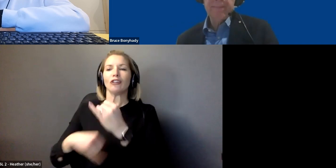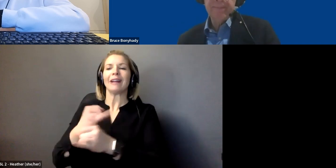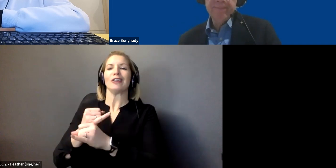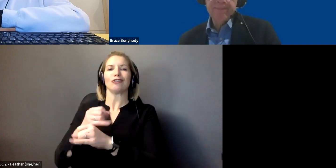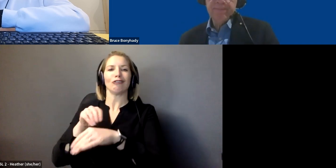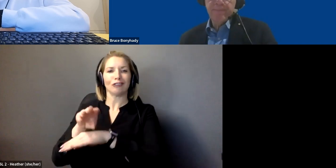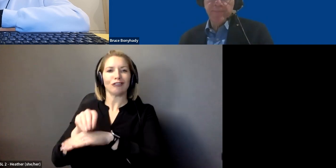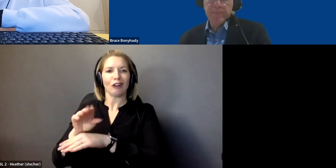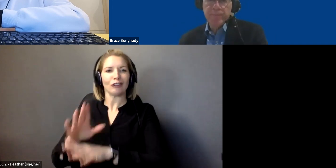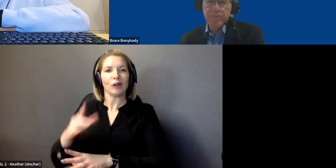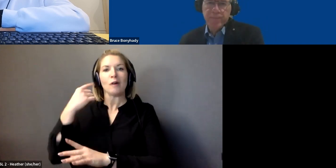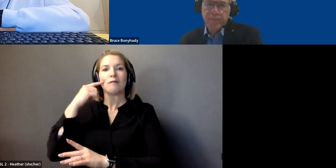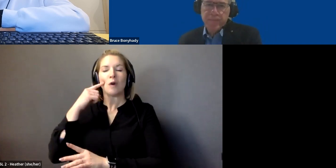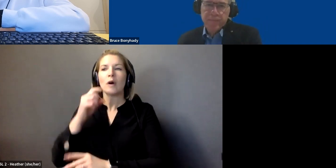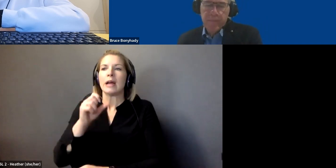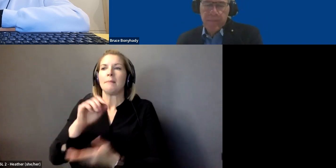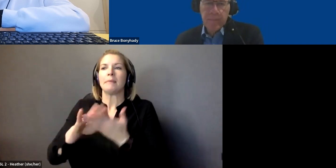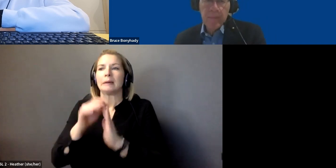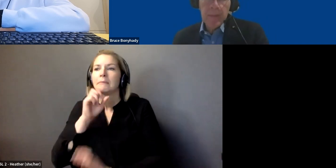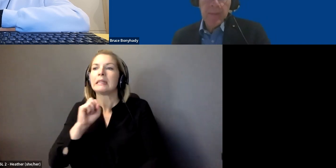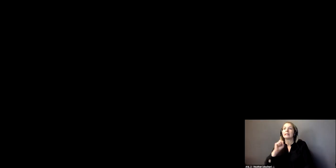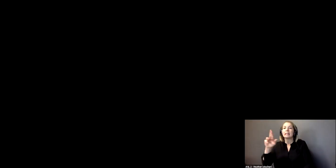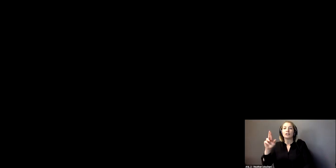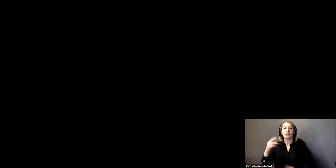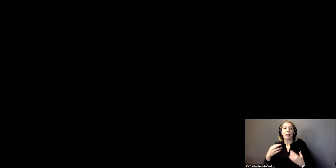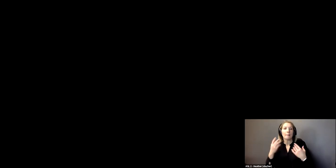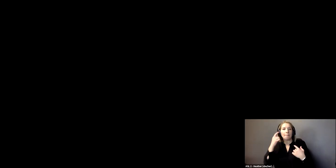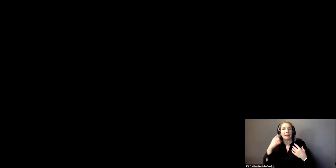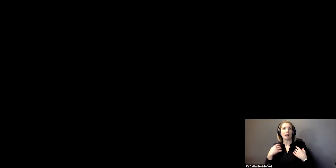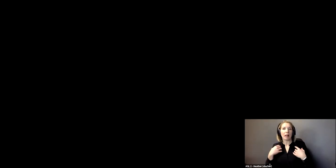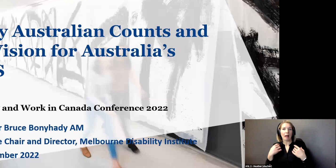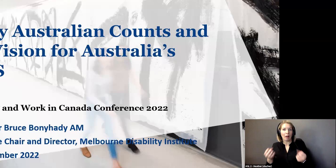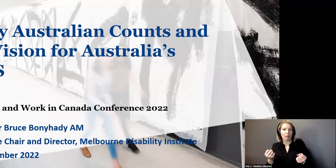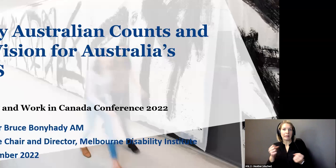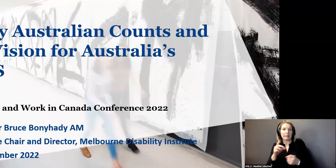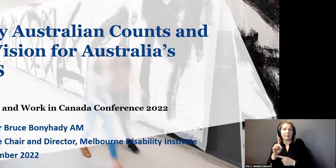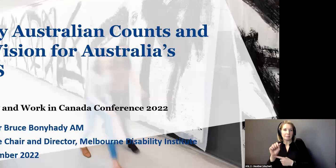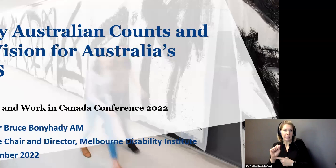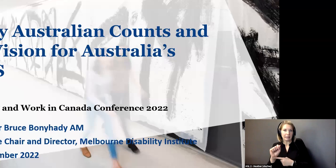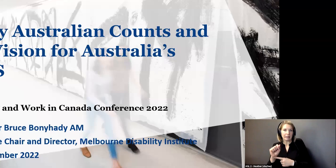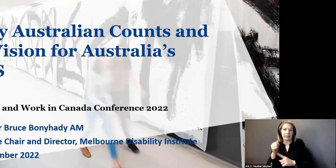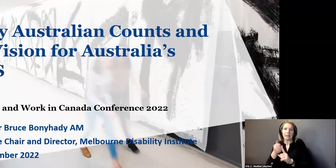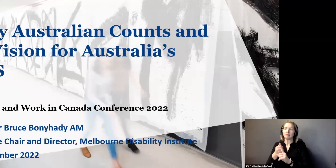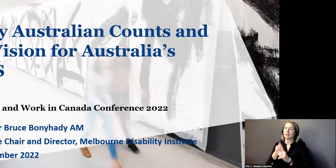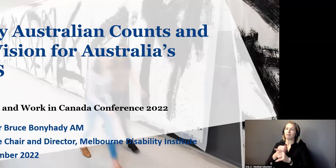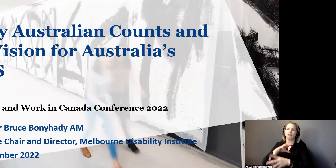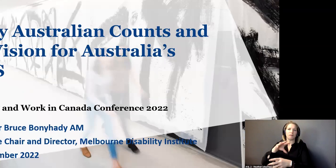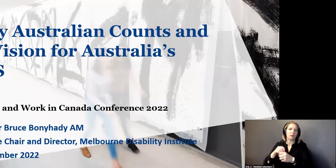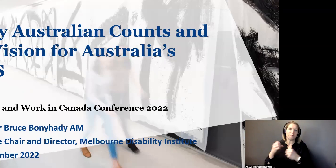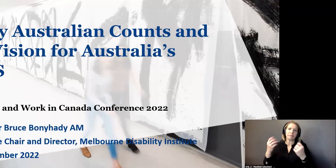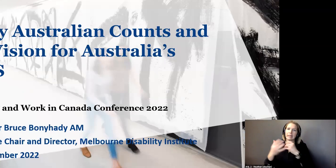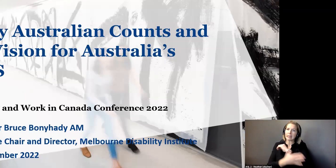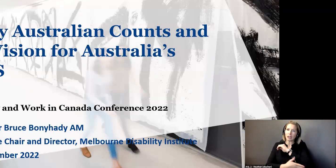aging, disability, and mental health in several dozen countries. His involvements and writings